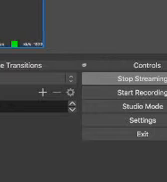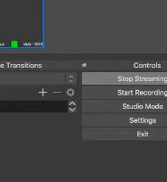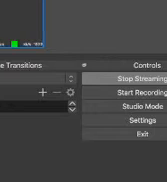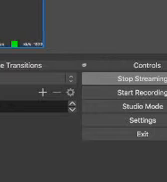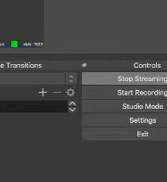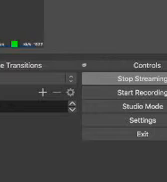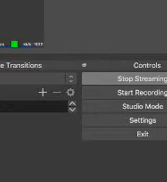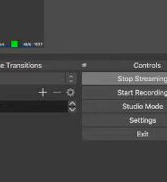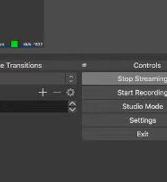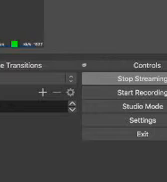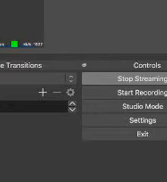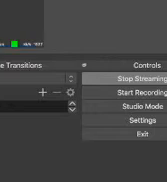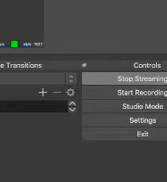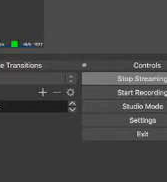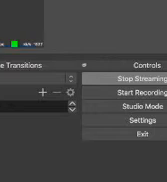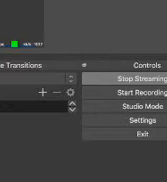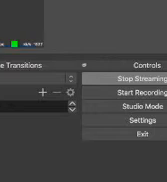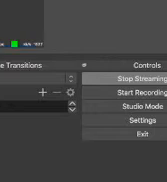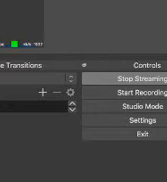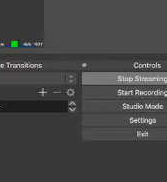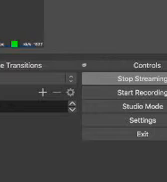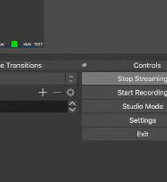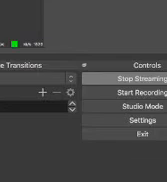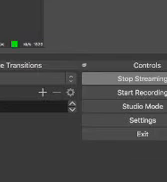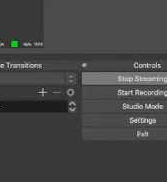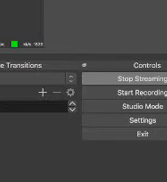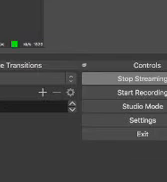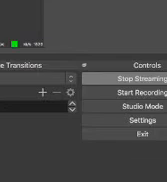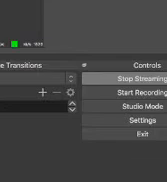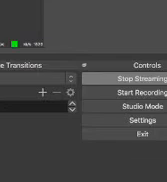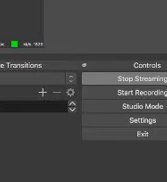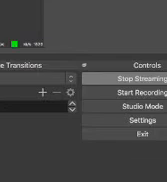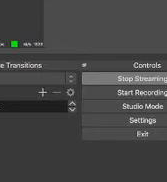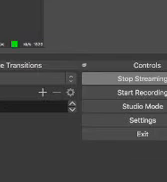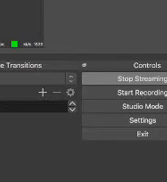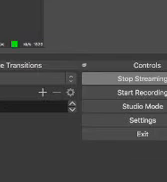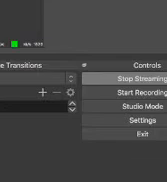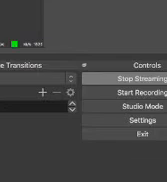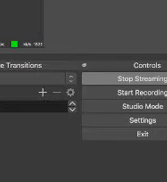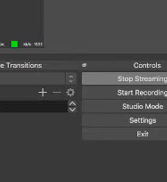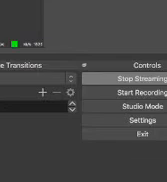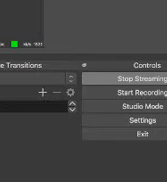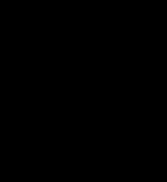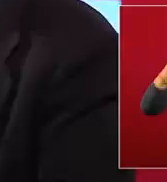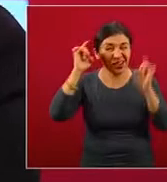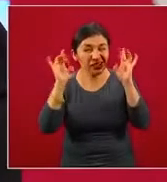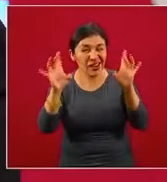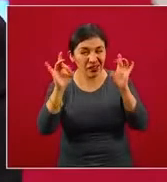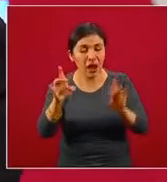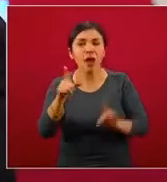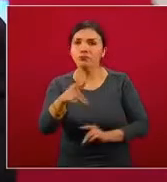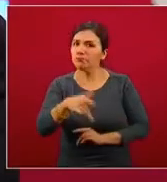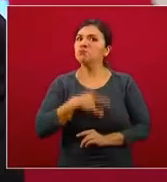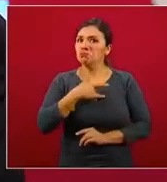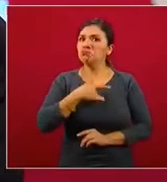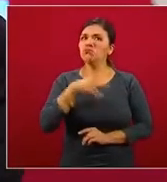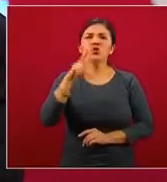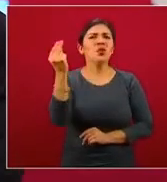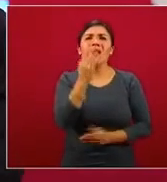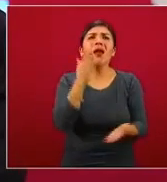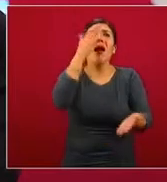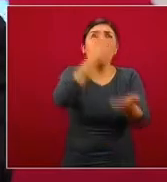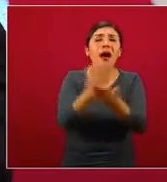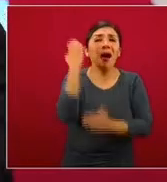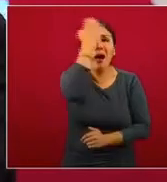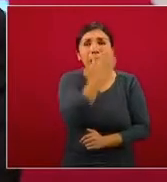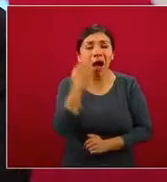that is not showing very severe symptoms? What do we have to do? Do we need to use an oximeter?